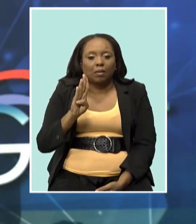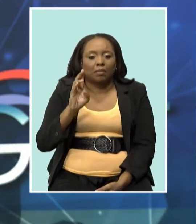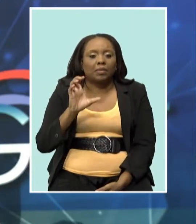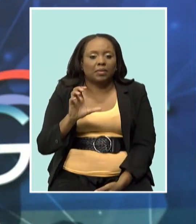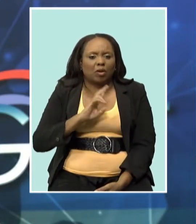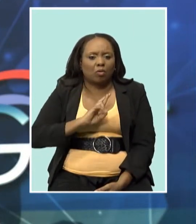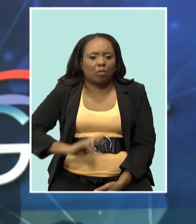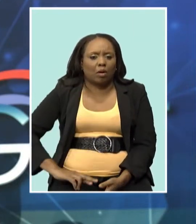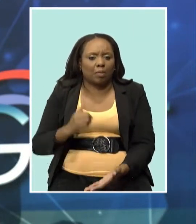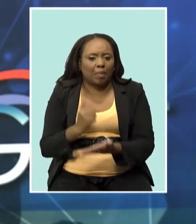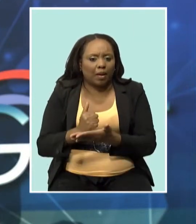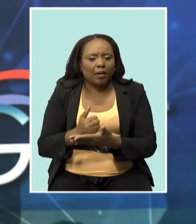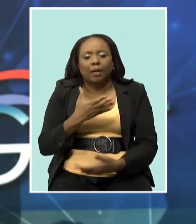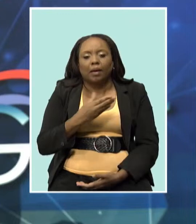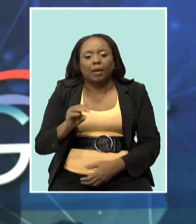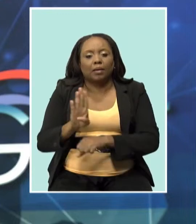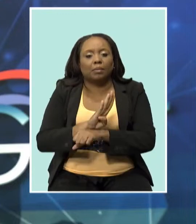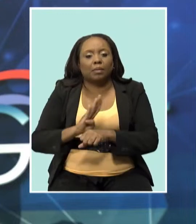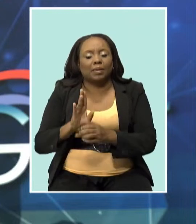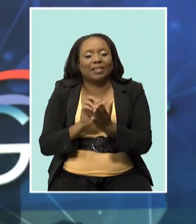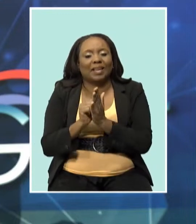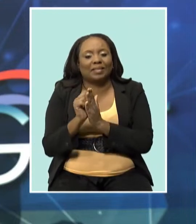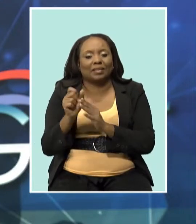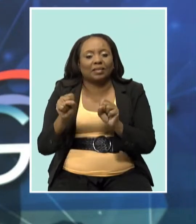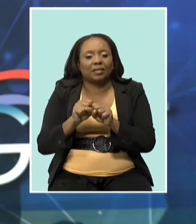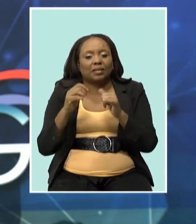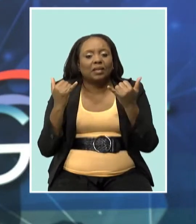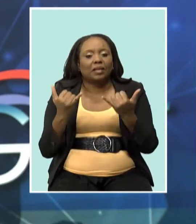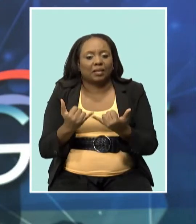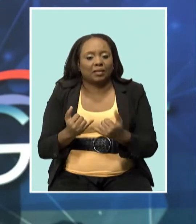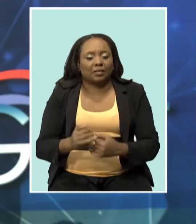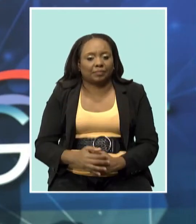and following numerous biopsies that the diagnosis was made.